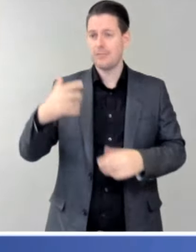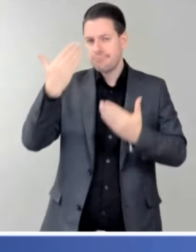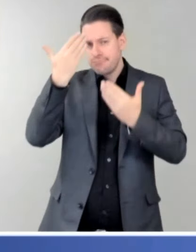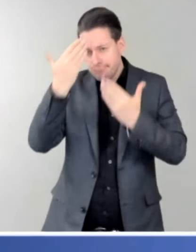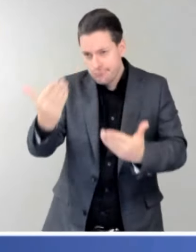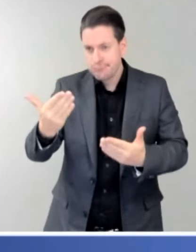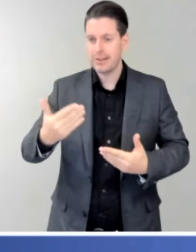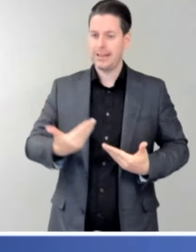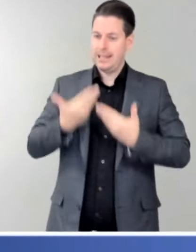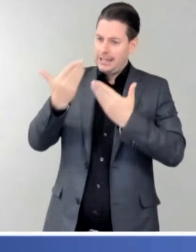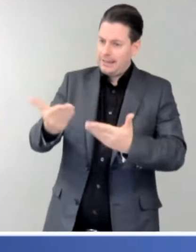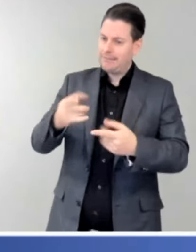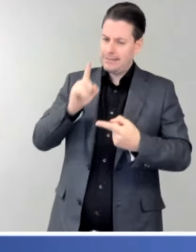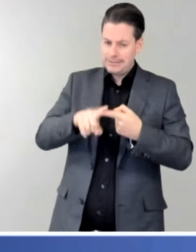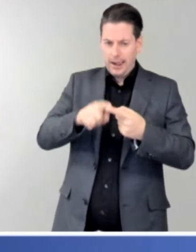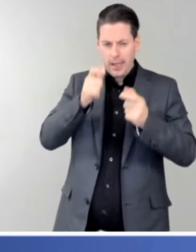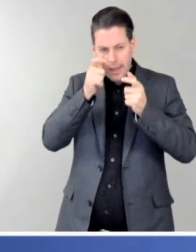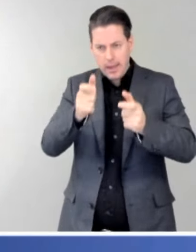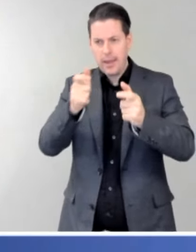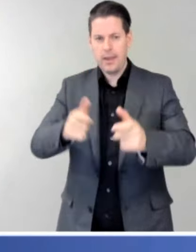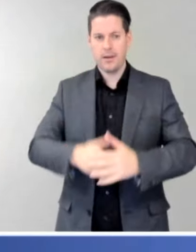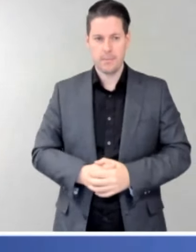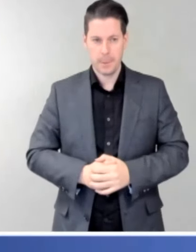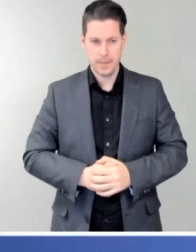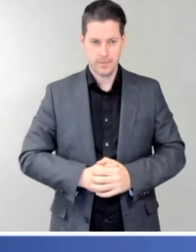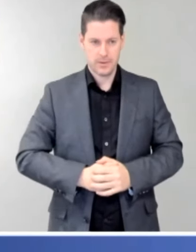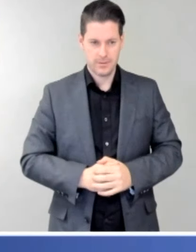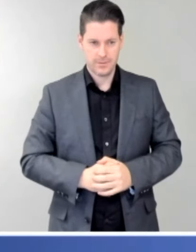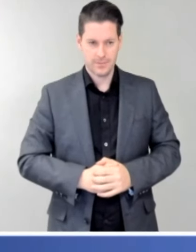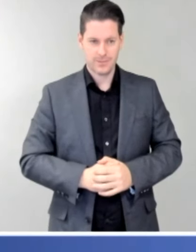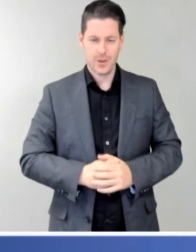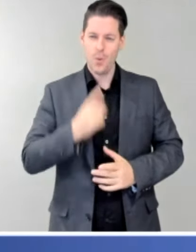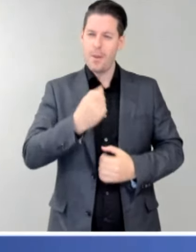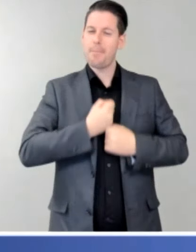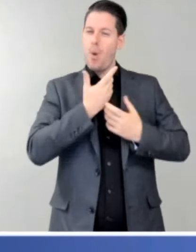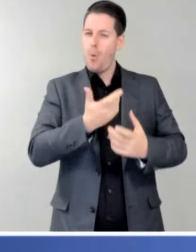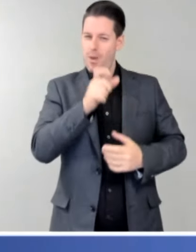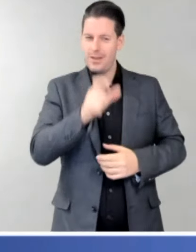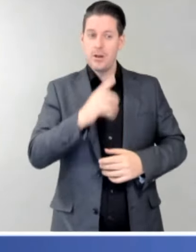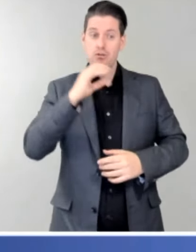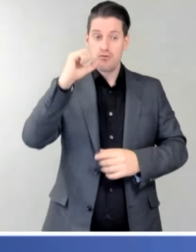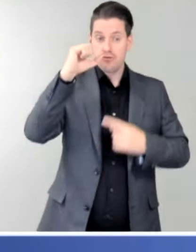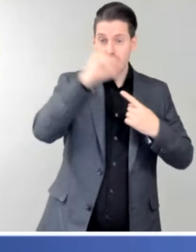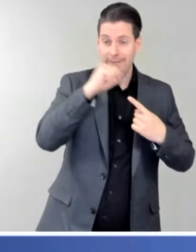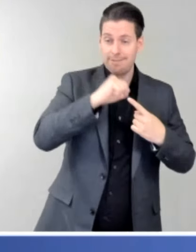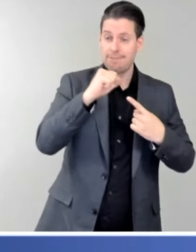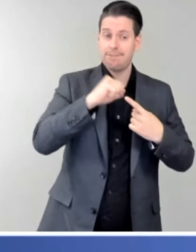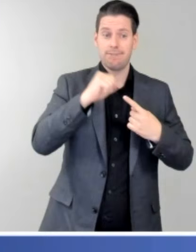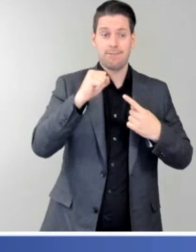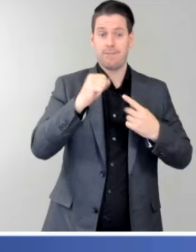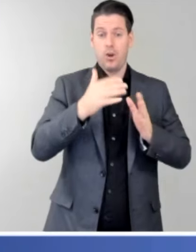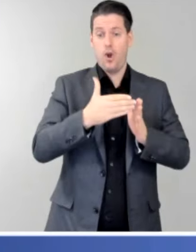care. The poet Mark Trendinnick writes that grief lasts as long as love was